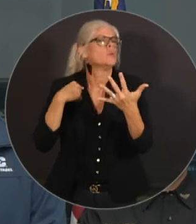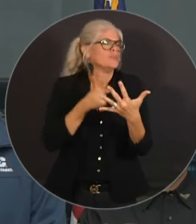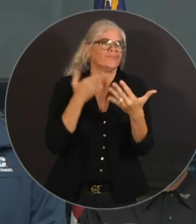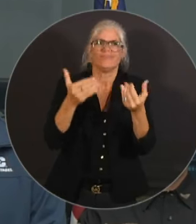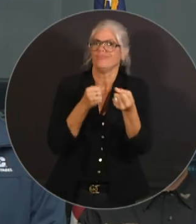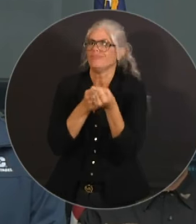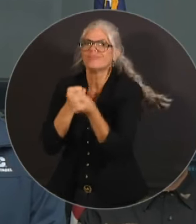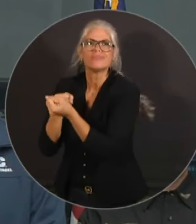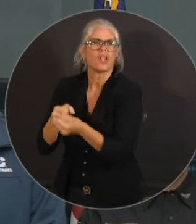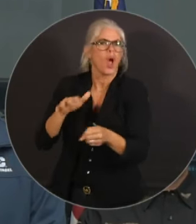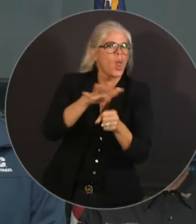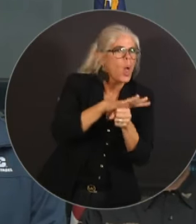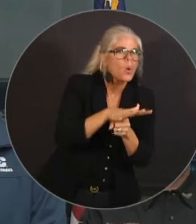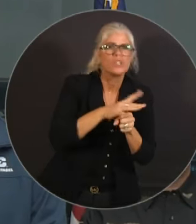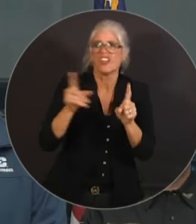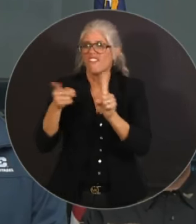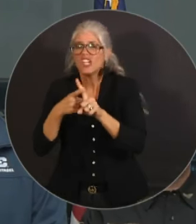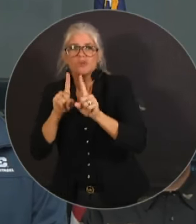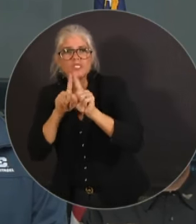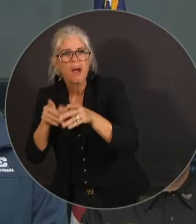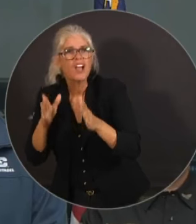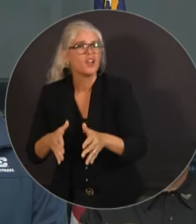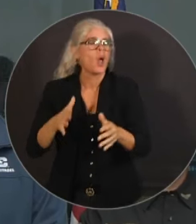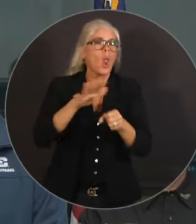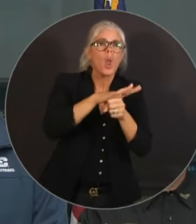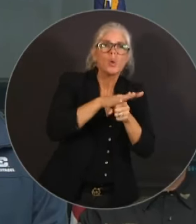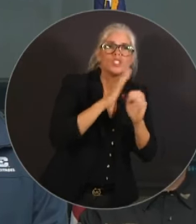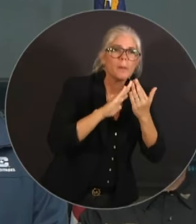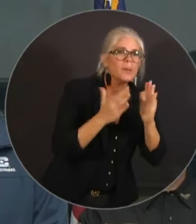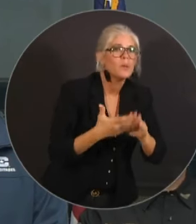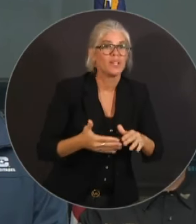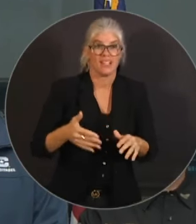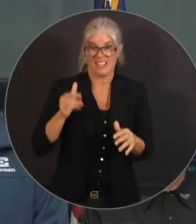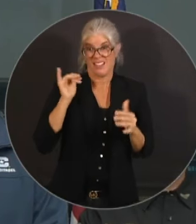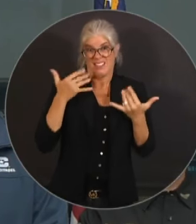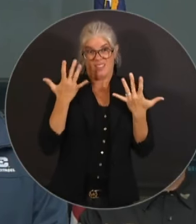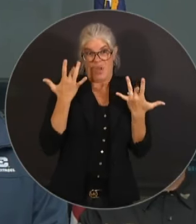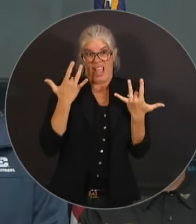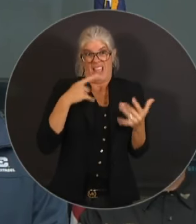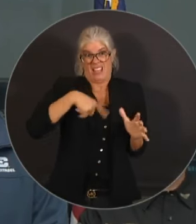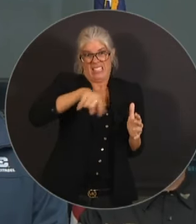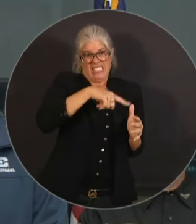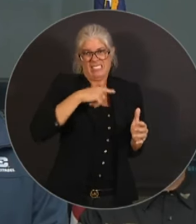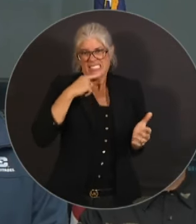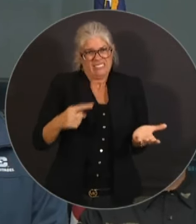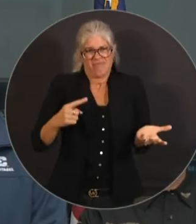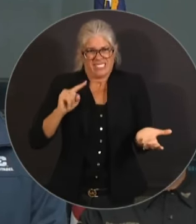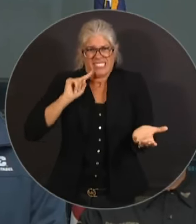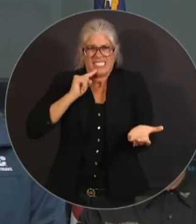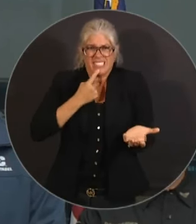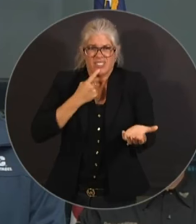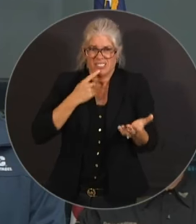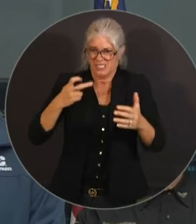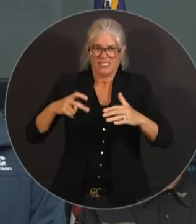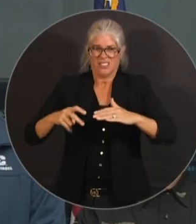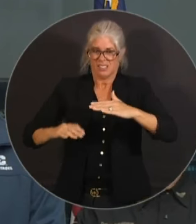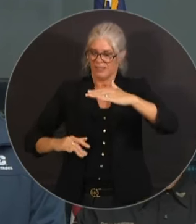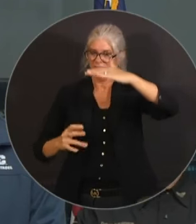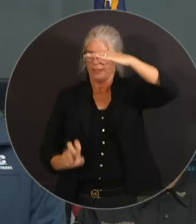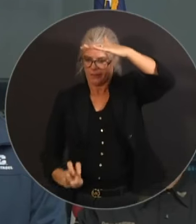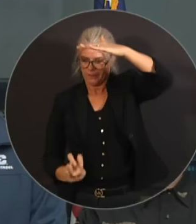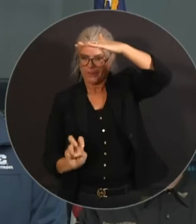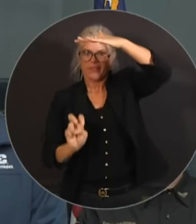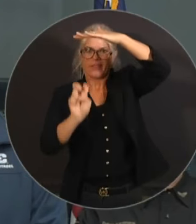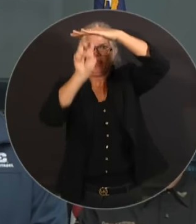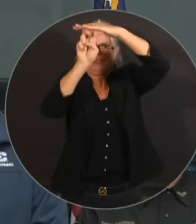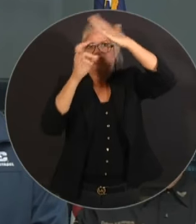first responders and our local communities as they are really, this is a bottom-up thing when you talk about hurricane response, as they